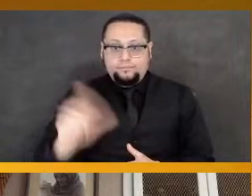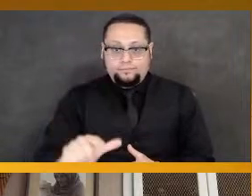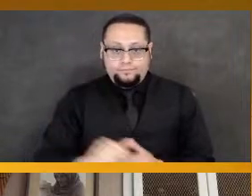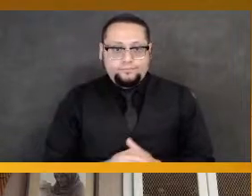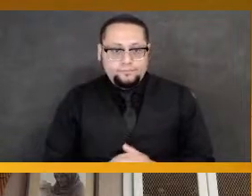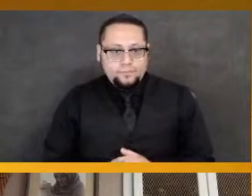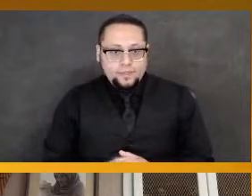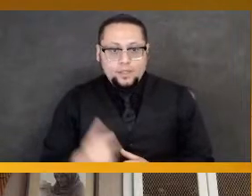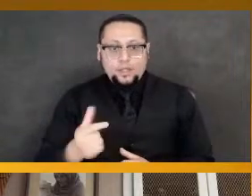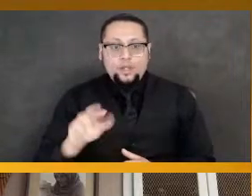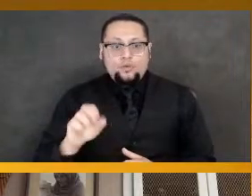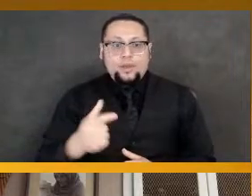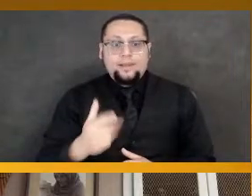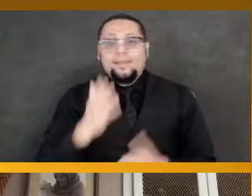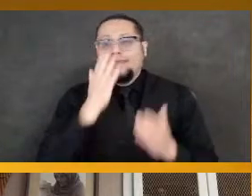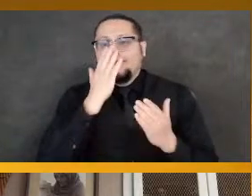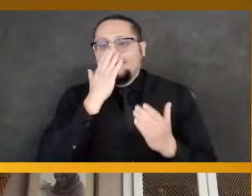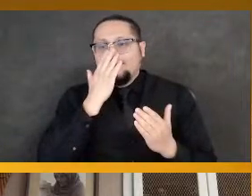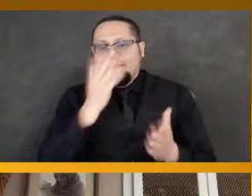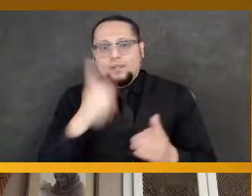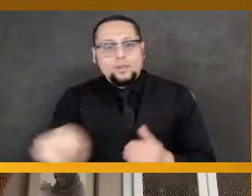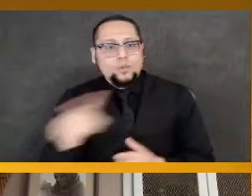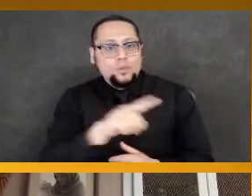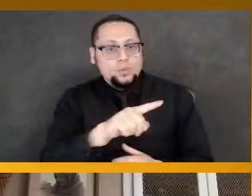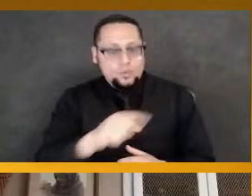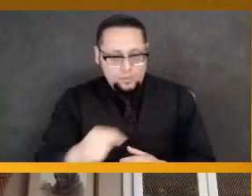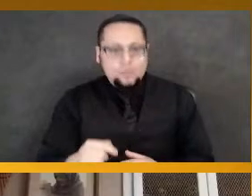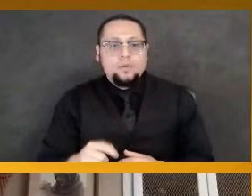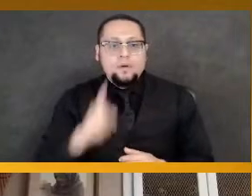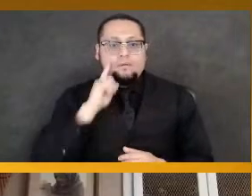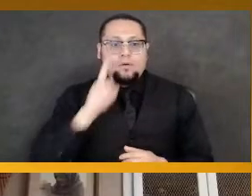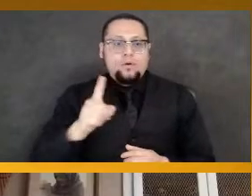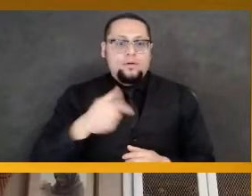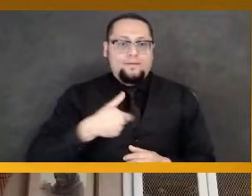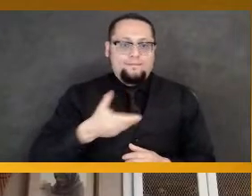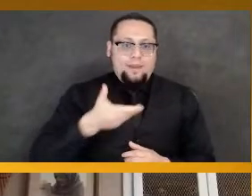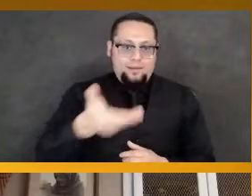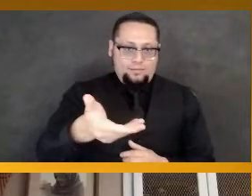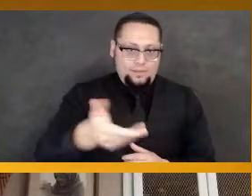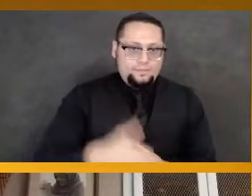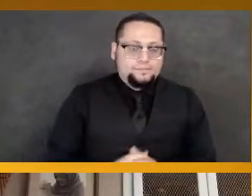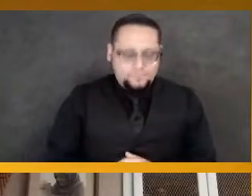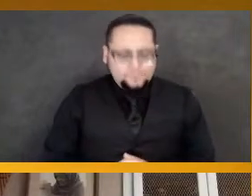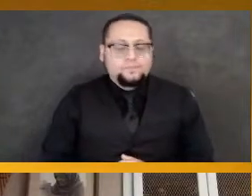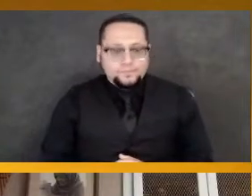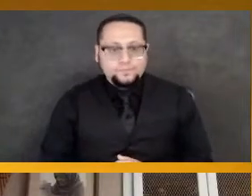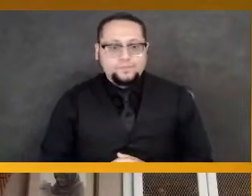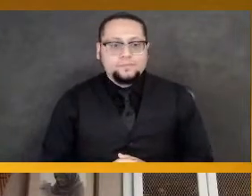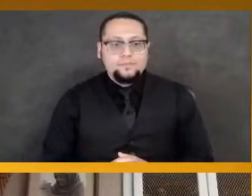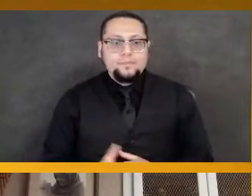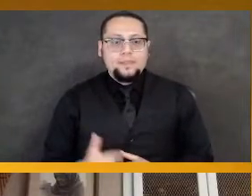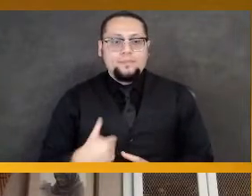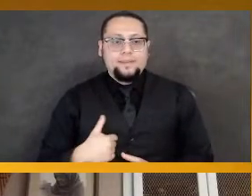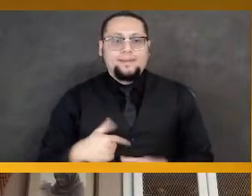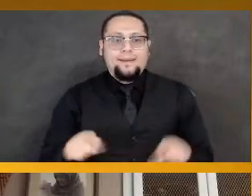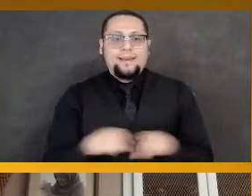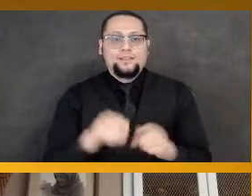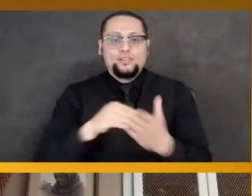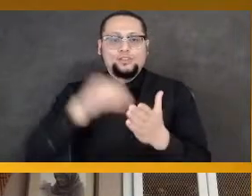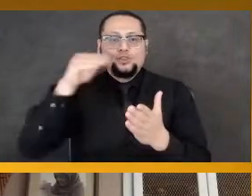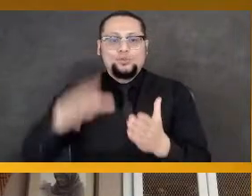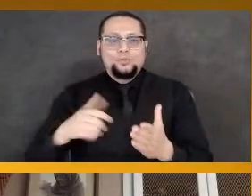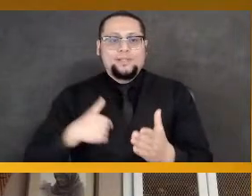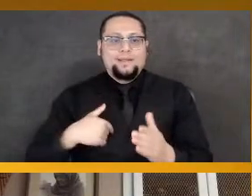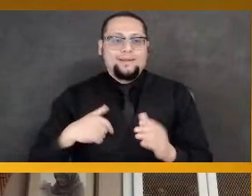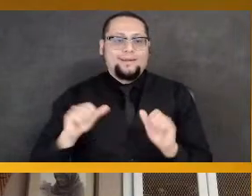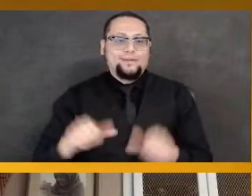I wanted to say thank you for having me be here today as a student getting to contribute to